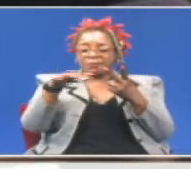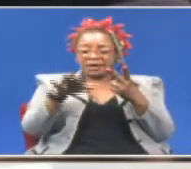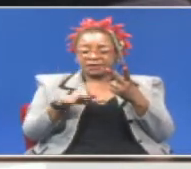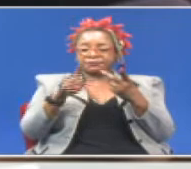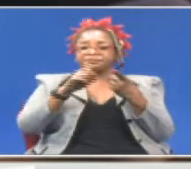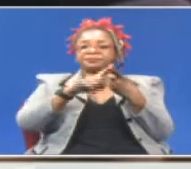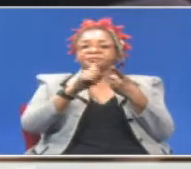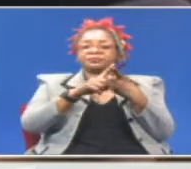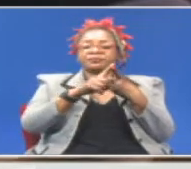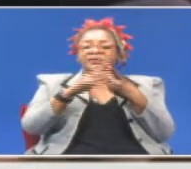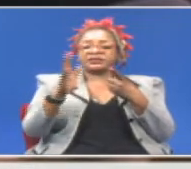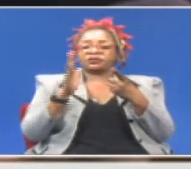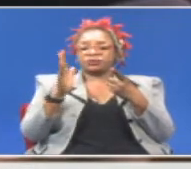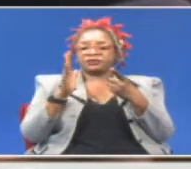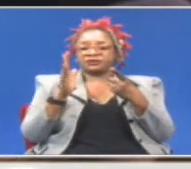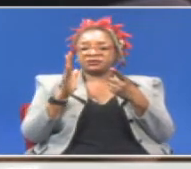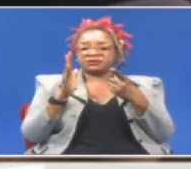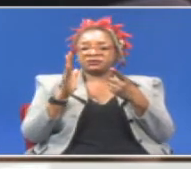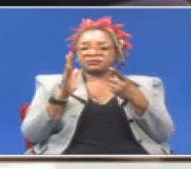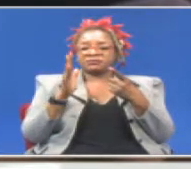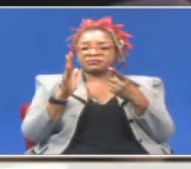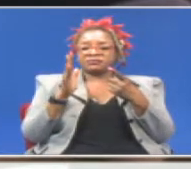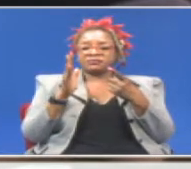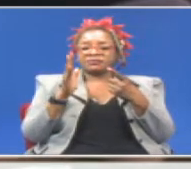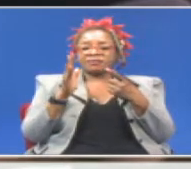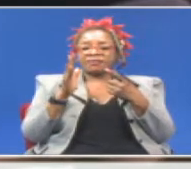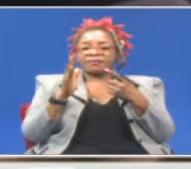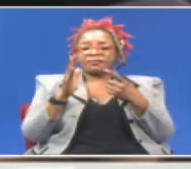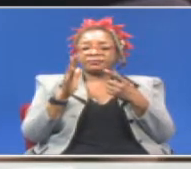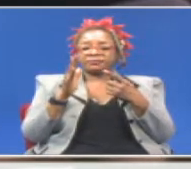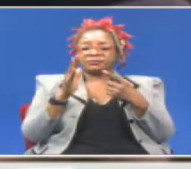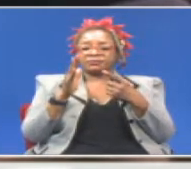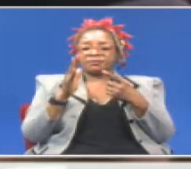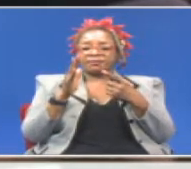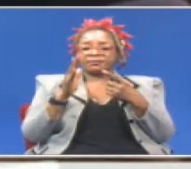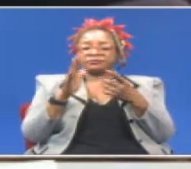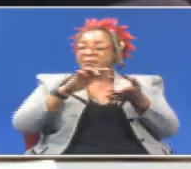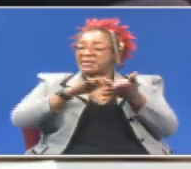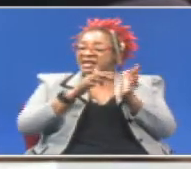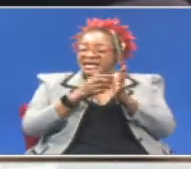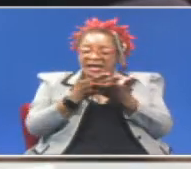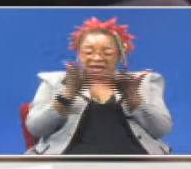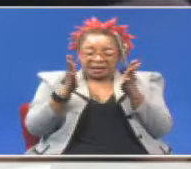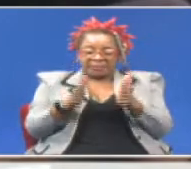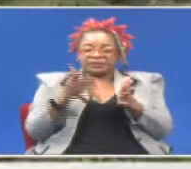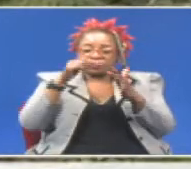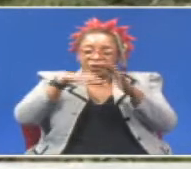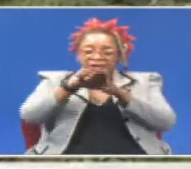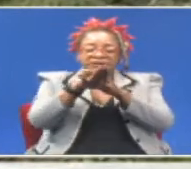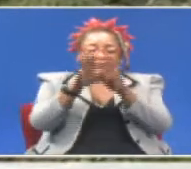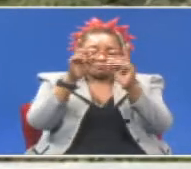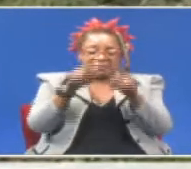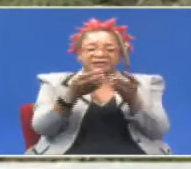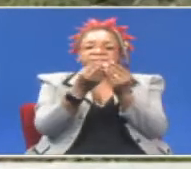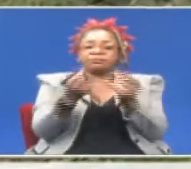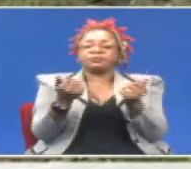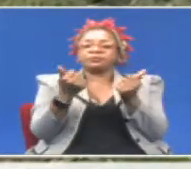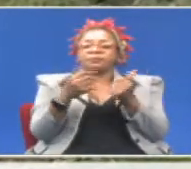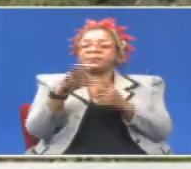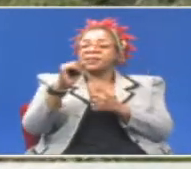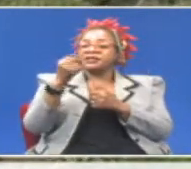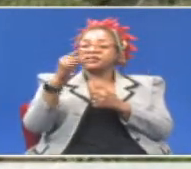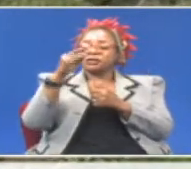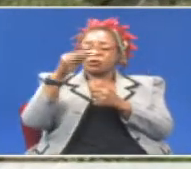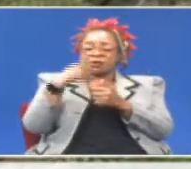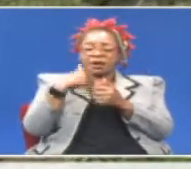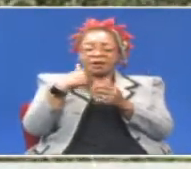kikosi kingine cha security. Security ambayo ina gadi kwa huu msitu ili mtu yote atakayeingia mahali hapa waweze kumalizana na yeye. Shakahola lies inside